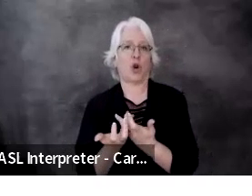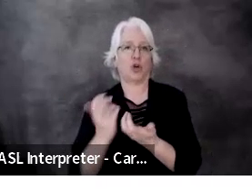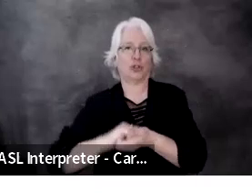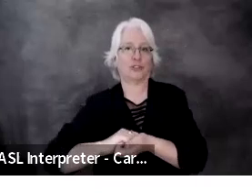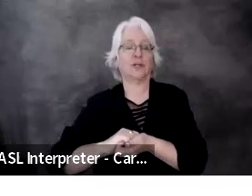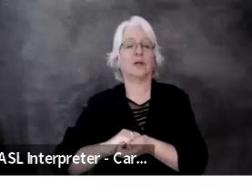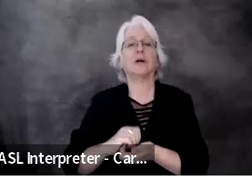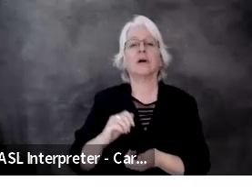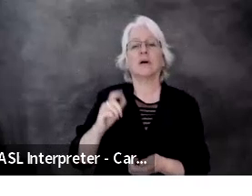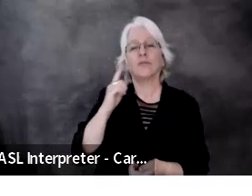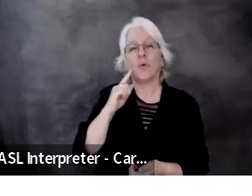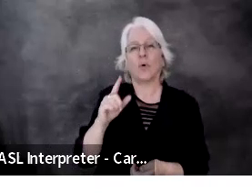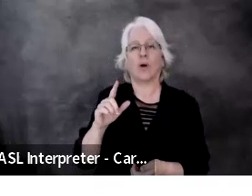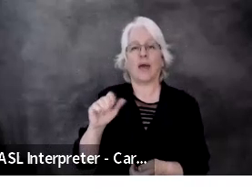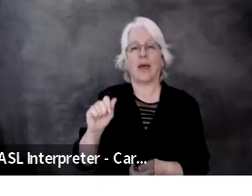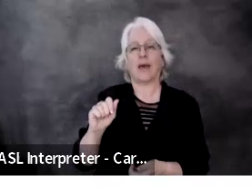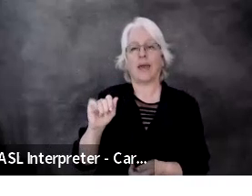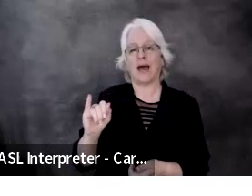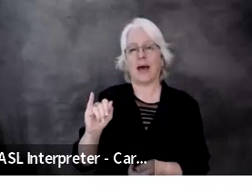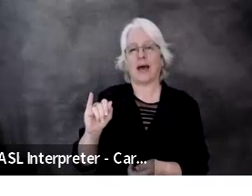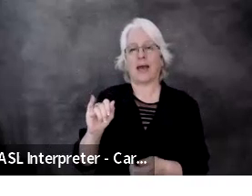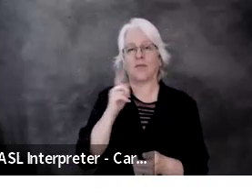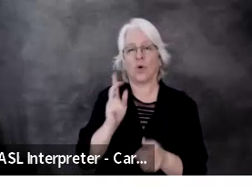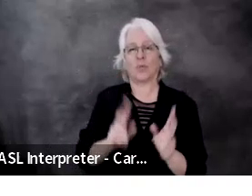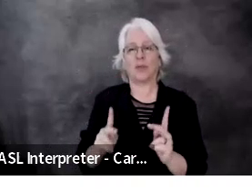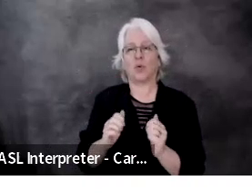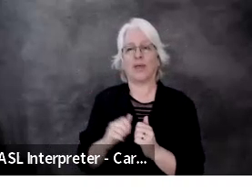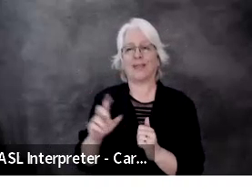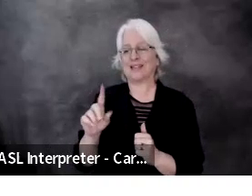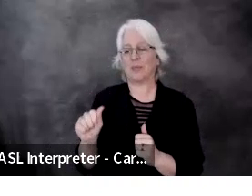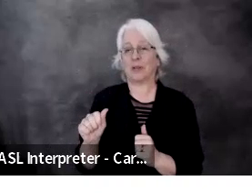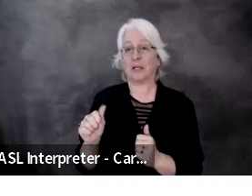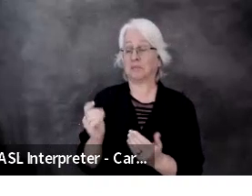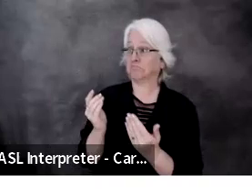with Disabilities. Henry and Ariana, you are welcome to begin.